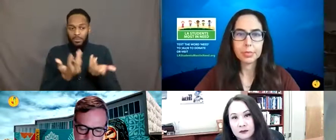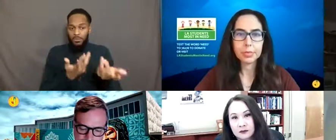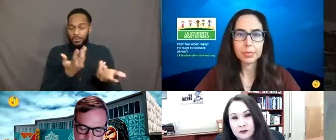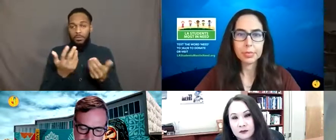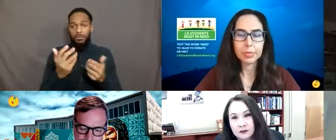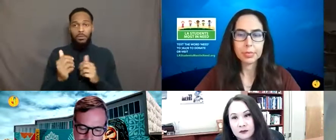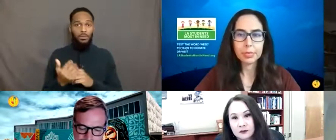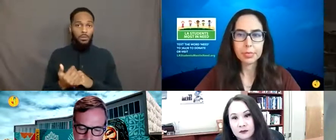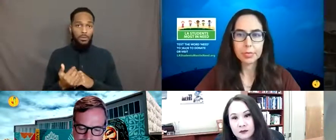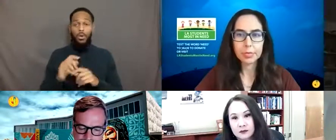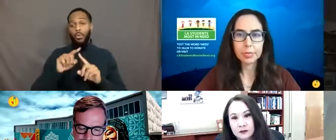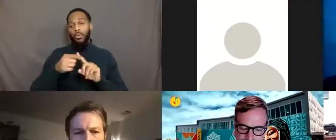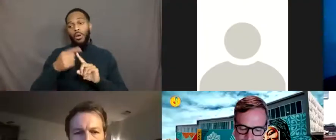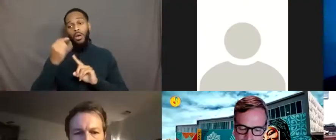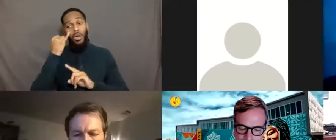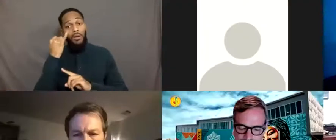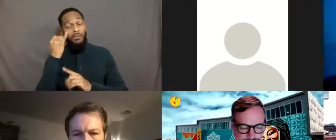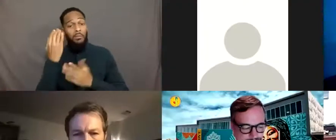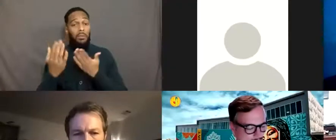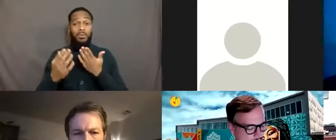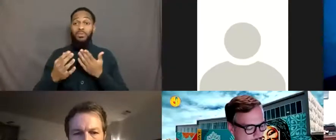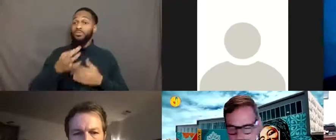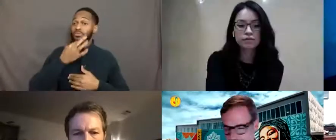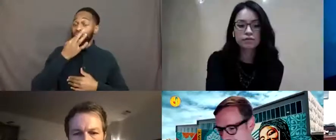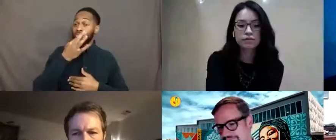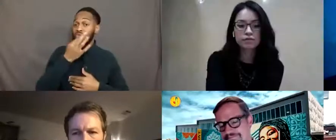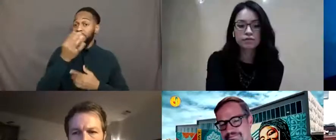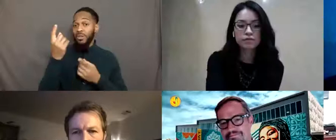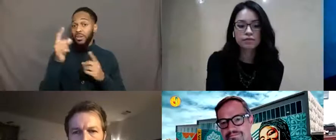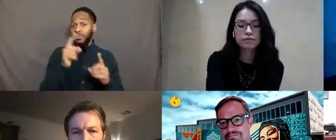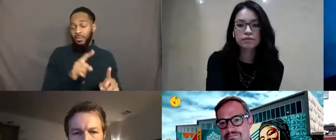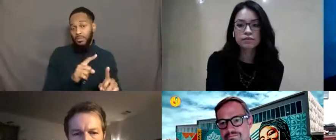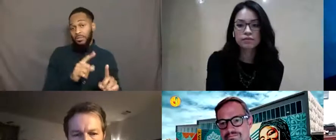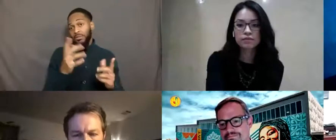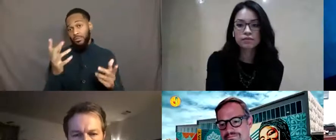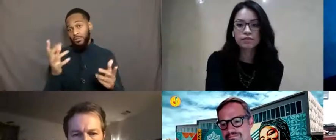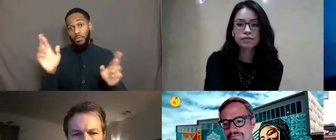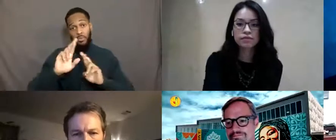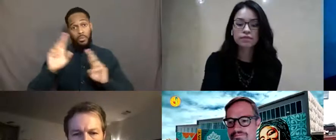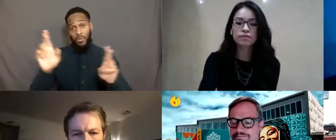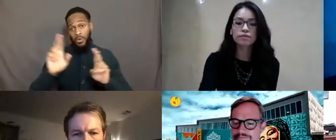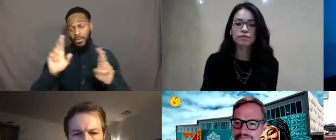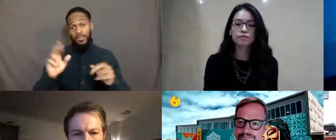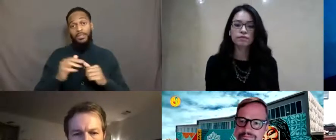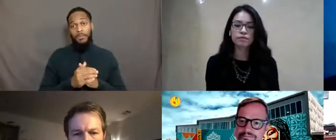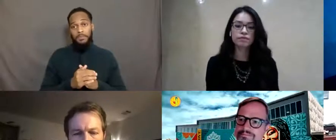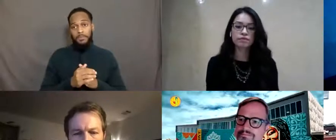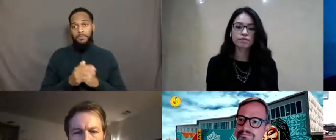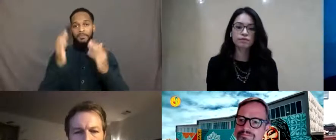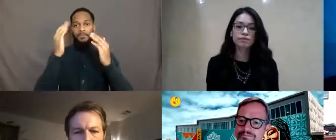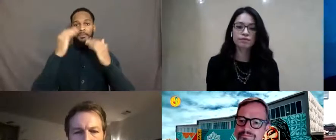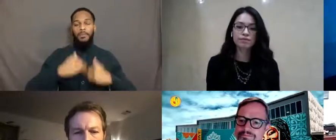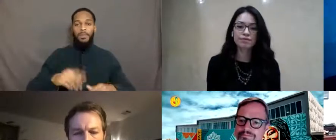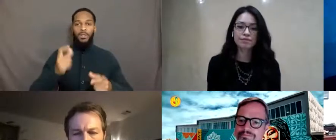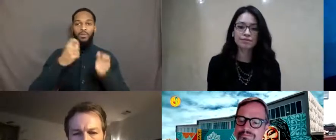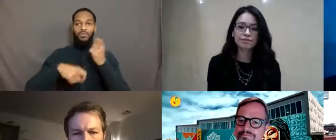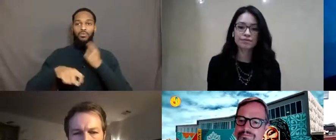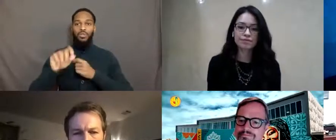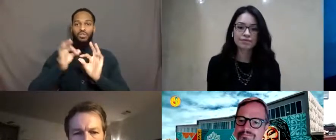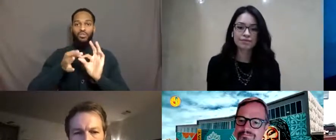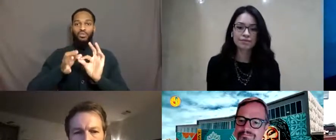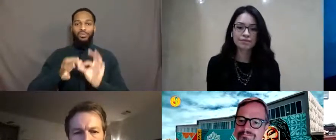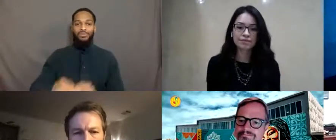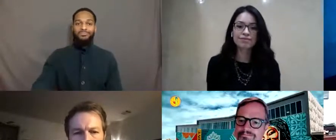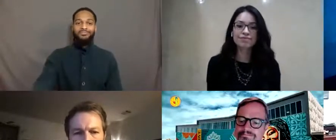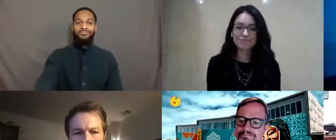and I hope sometime soon, we cross that threshold, we'll be ready. The other piece will be making sure that those who work in